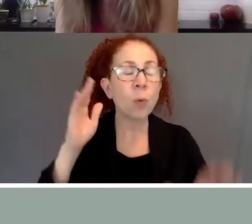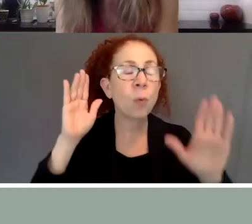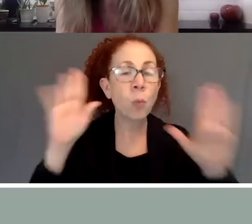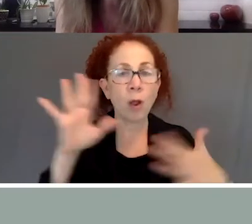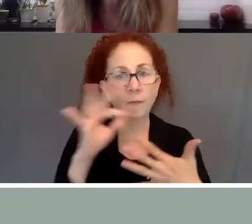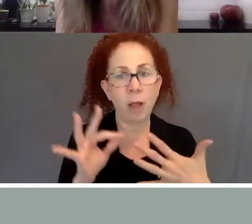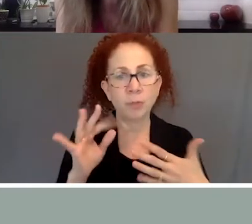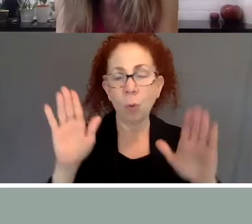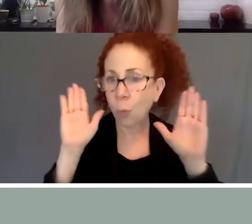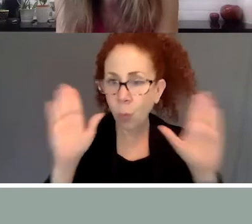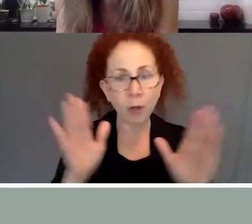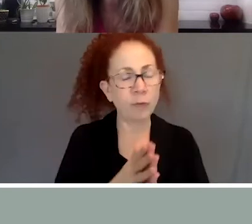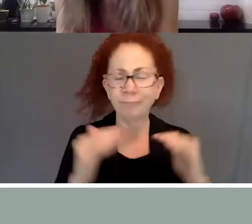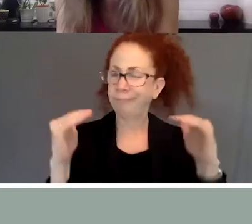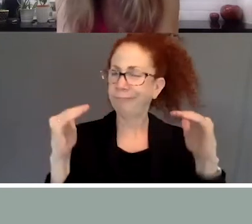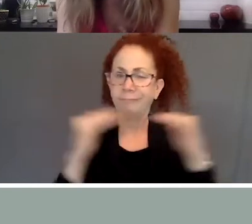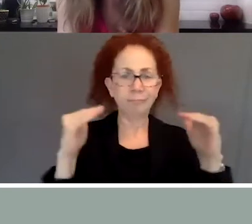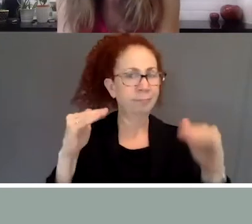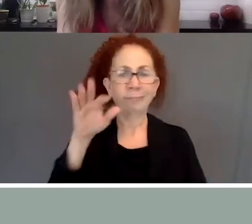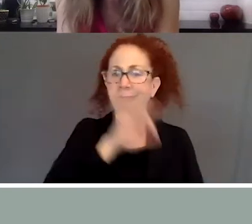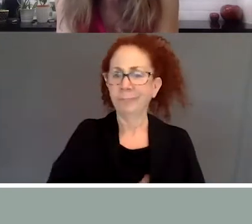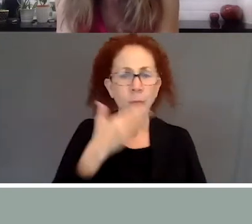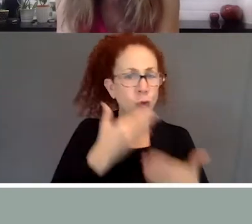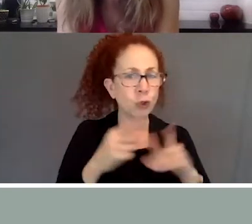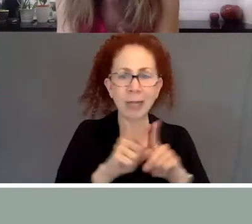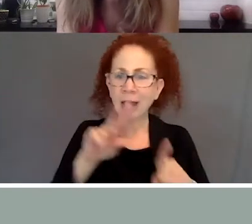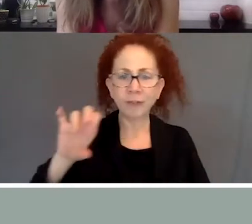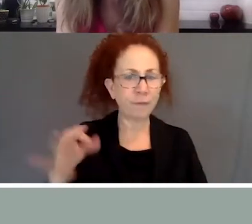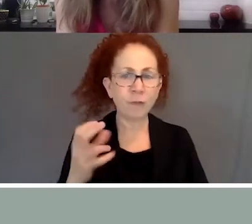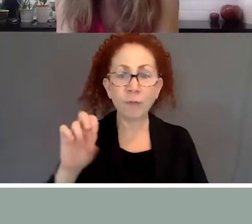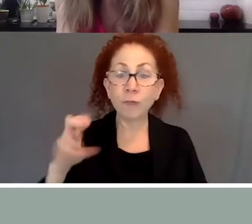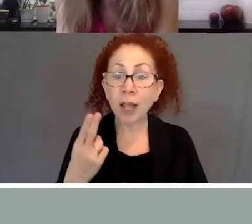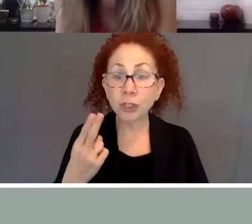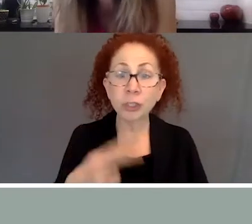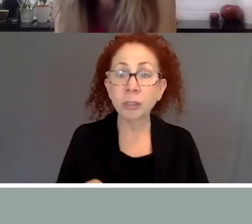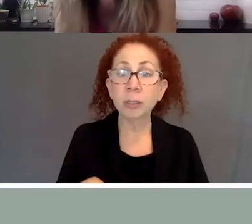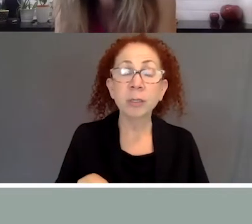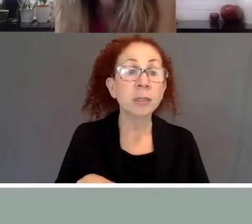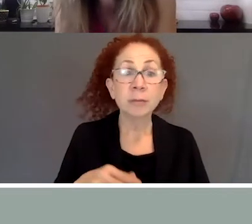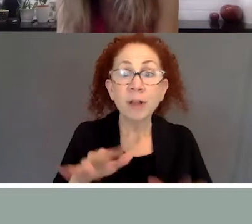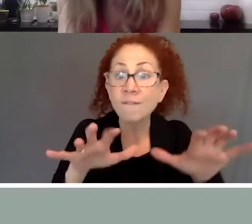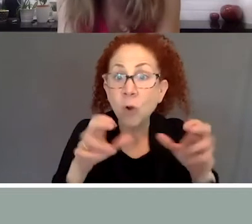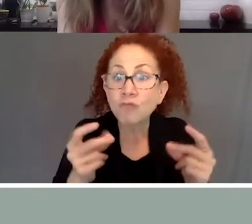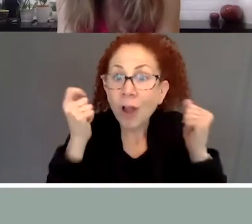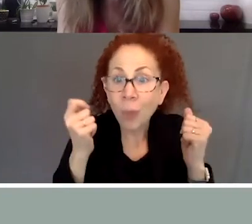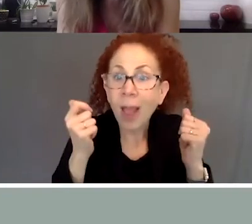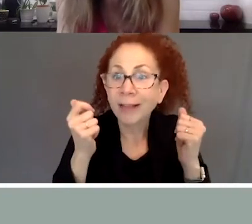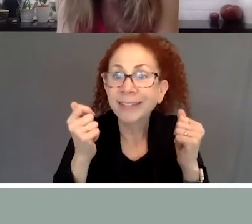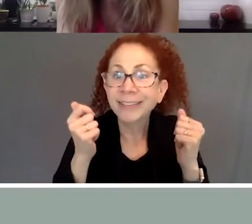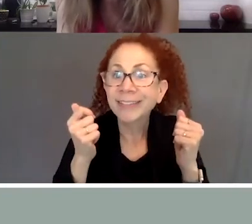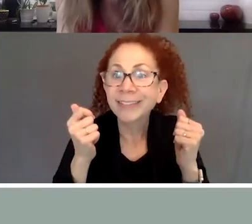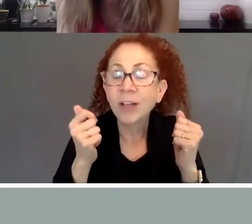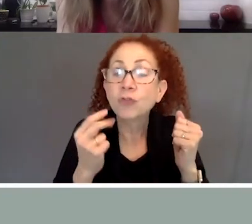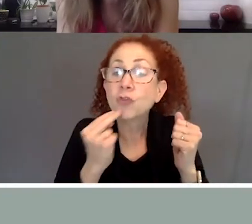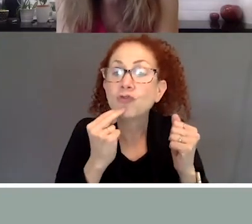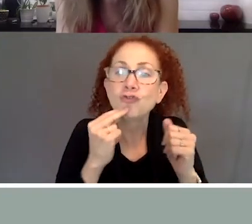option. They are just as good as fresh when something is out of season because they're frozen right away and those